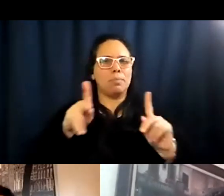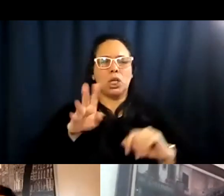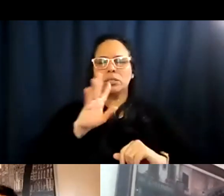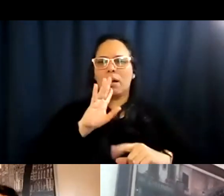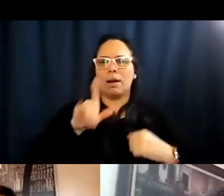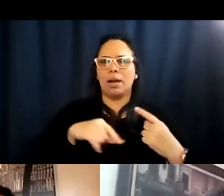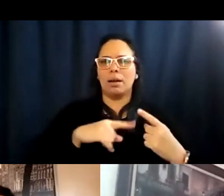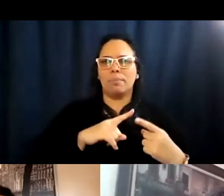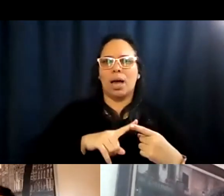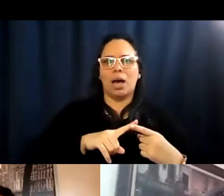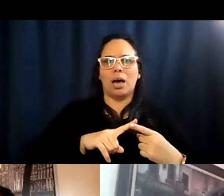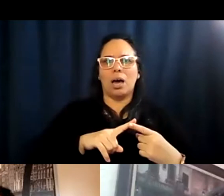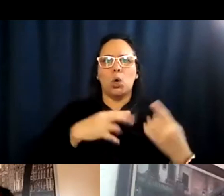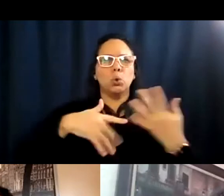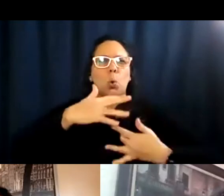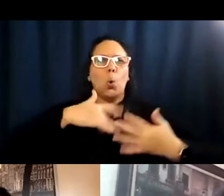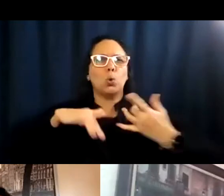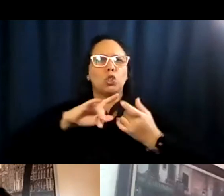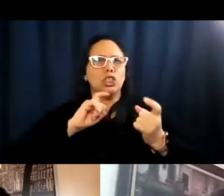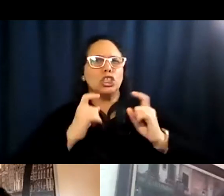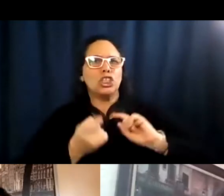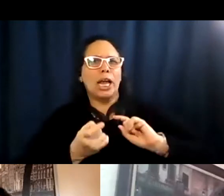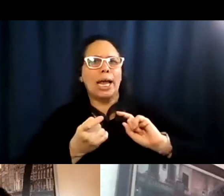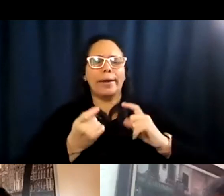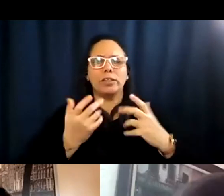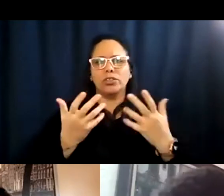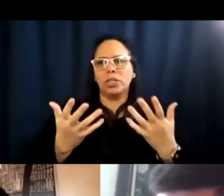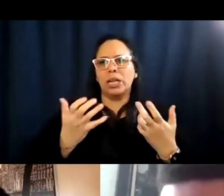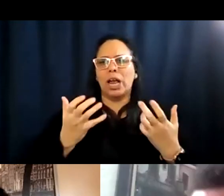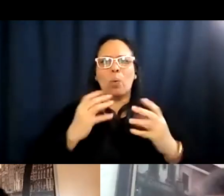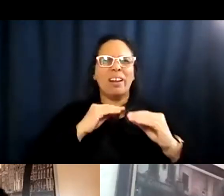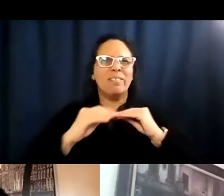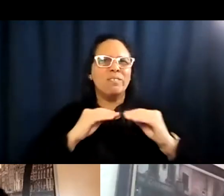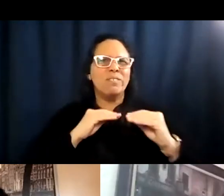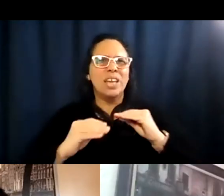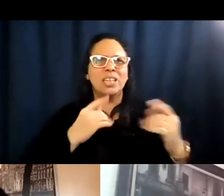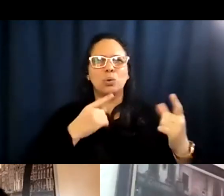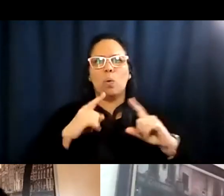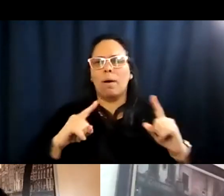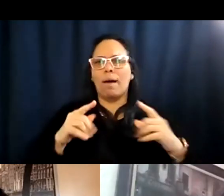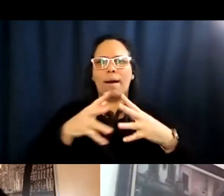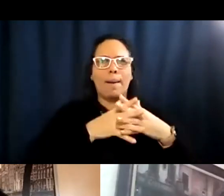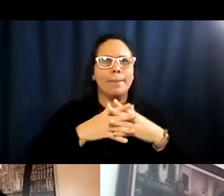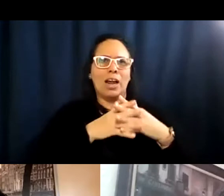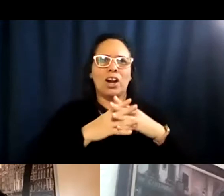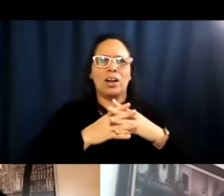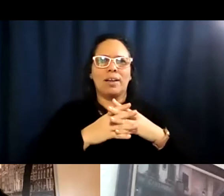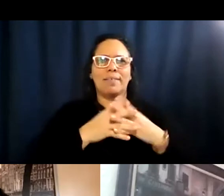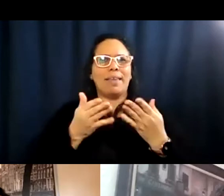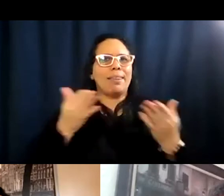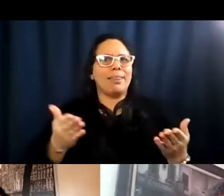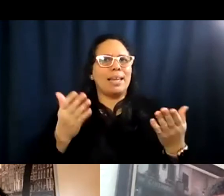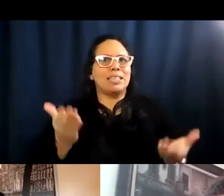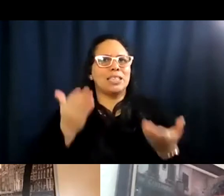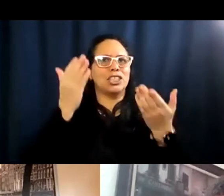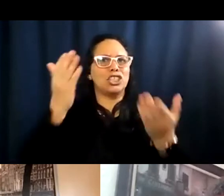know, the social change and how they want to fix what's going on with America. But like, things that they suggest is just like putting a bandaid